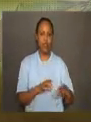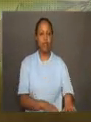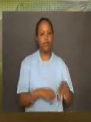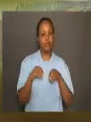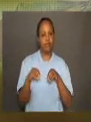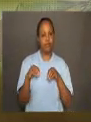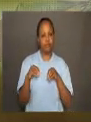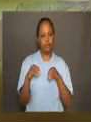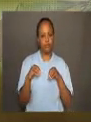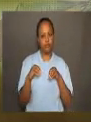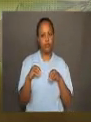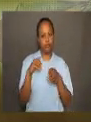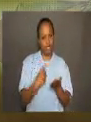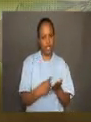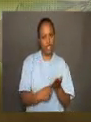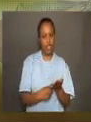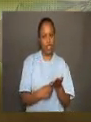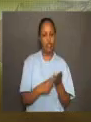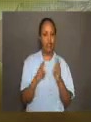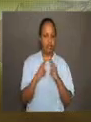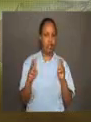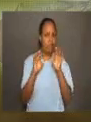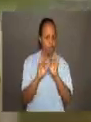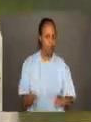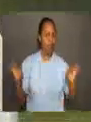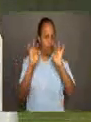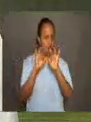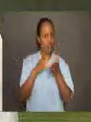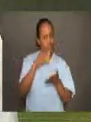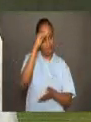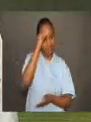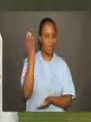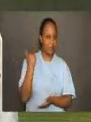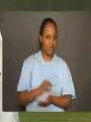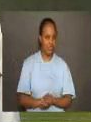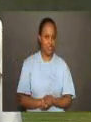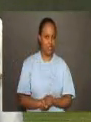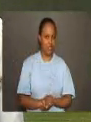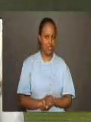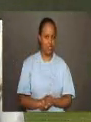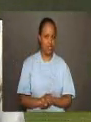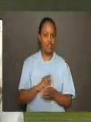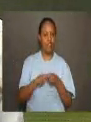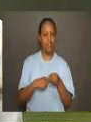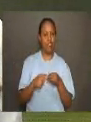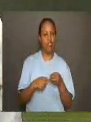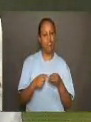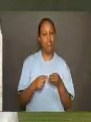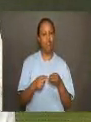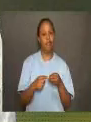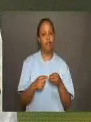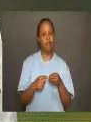Students, this has been a very important lesson. We have discussed the difference